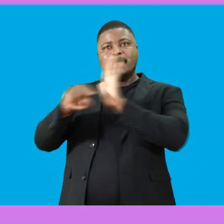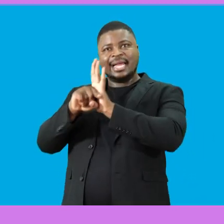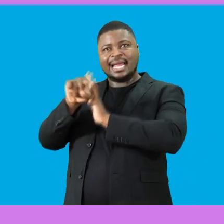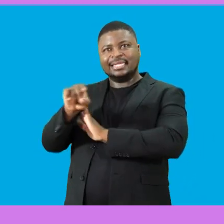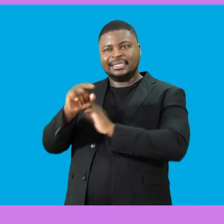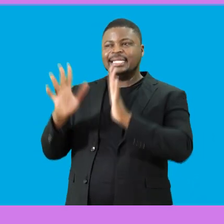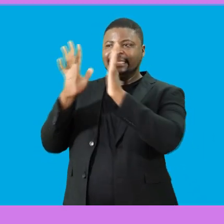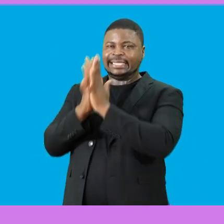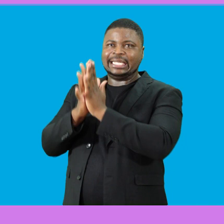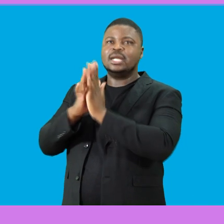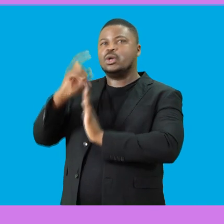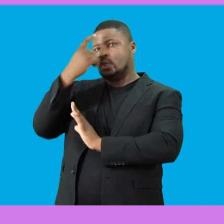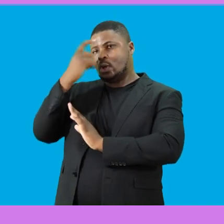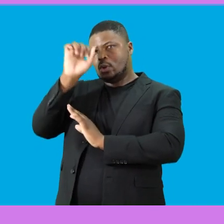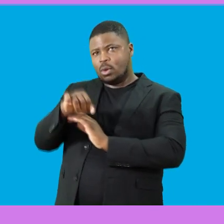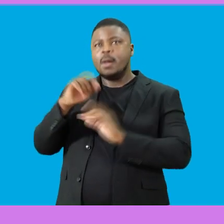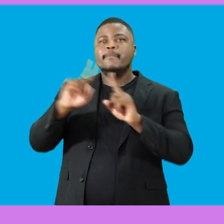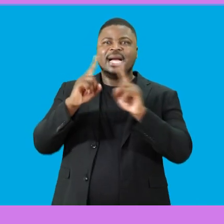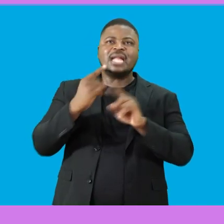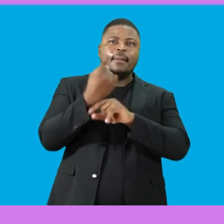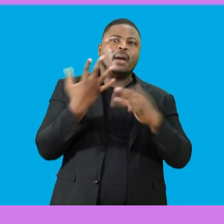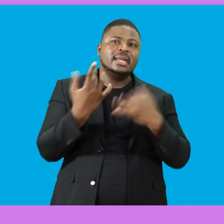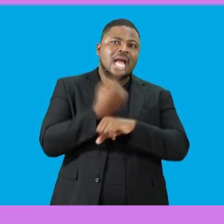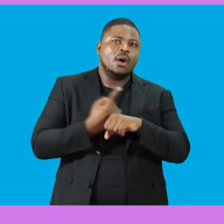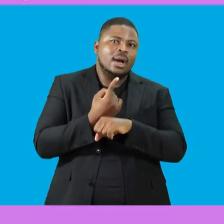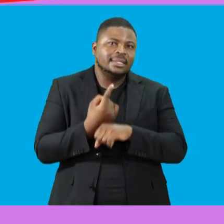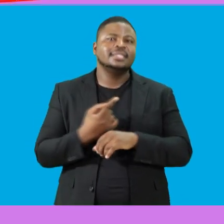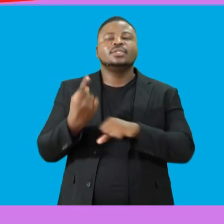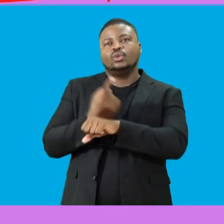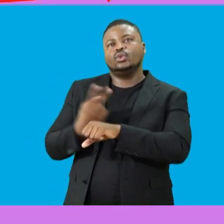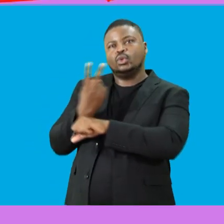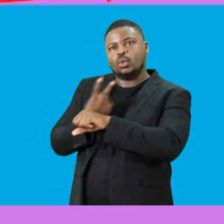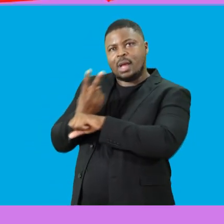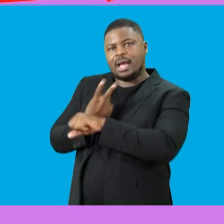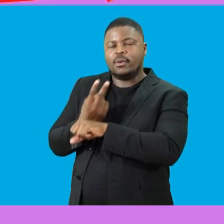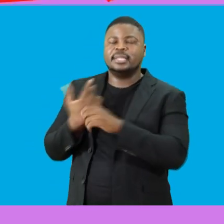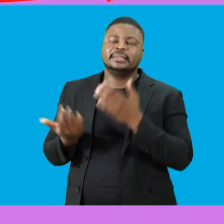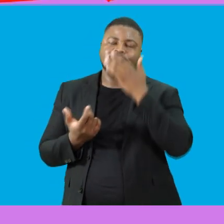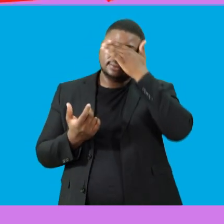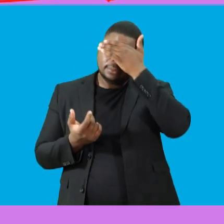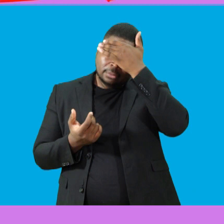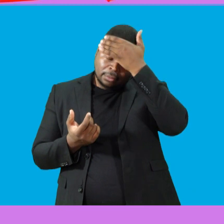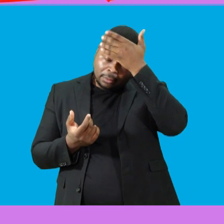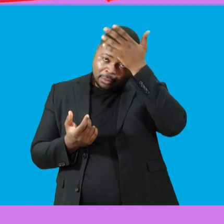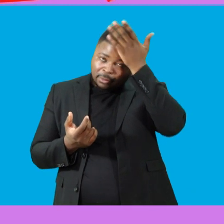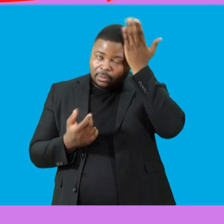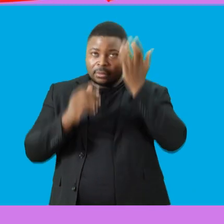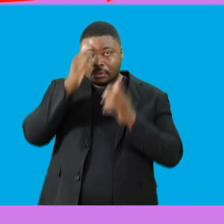So what is the difference in time? It is actually 2 hours. So that is the difference in